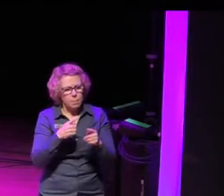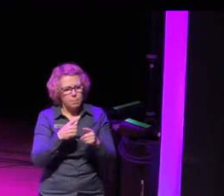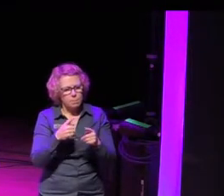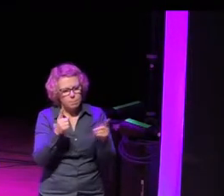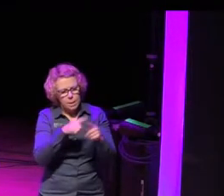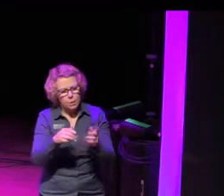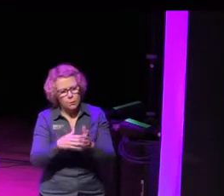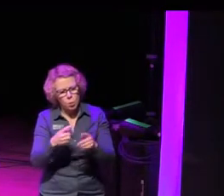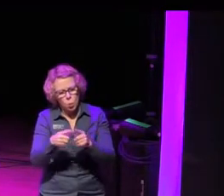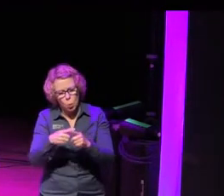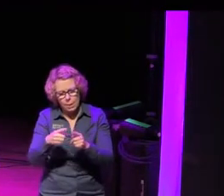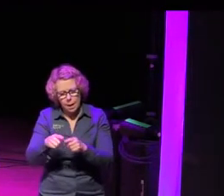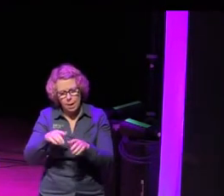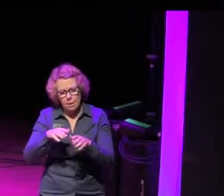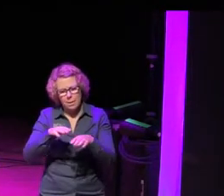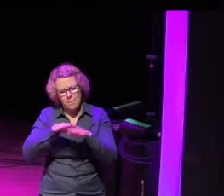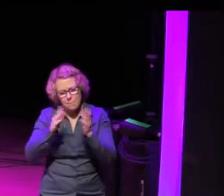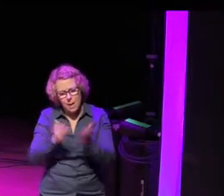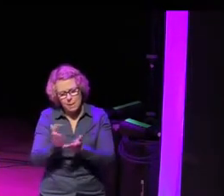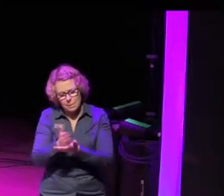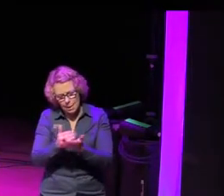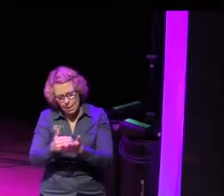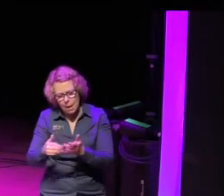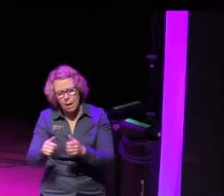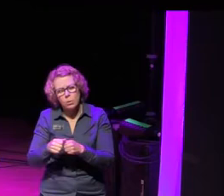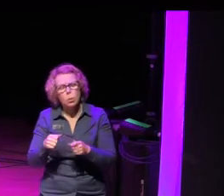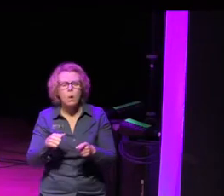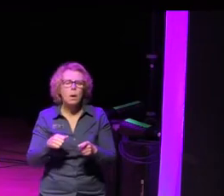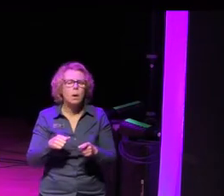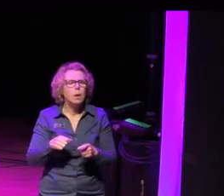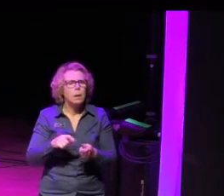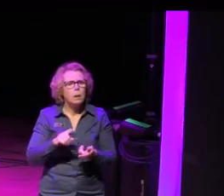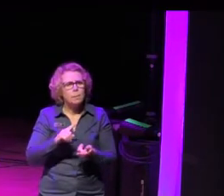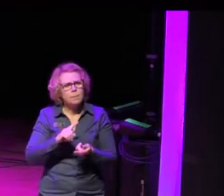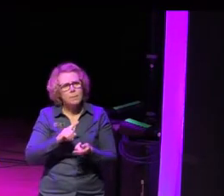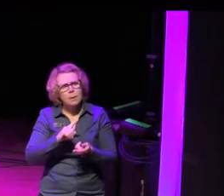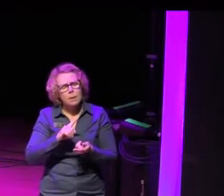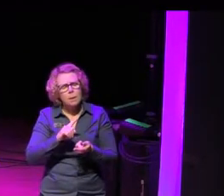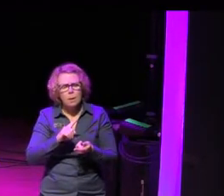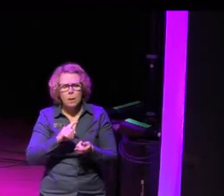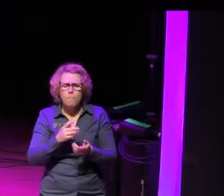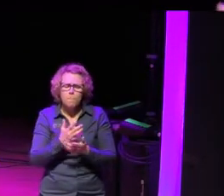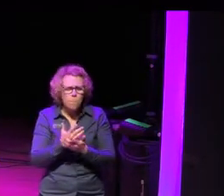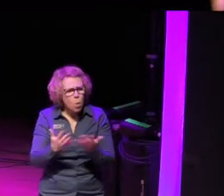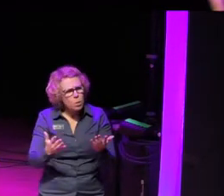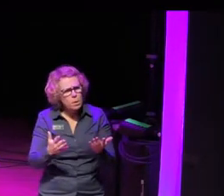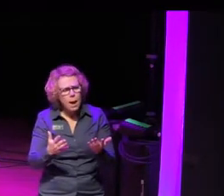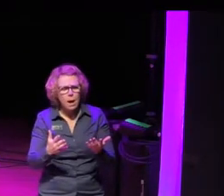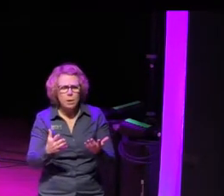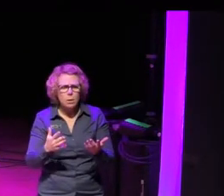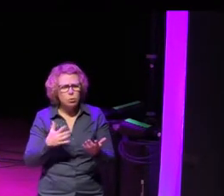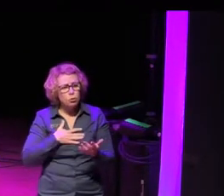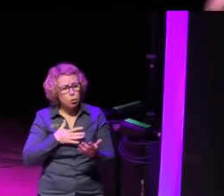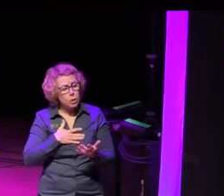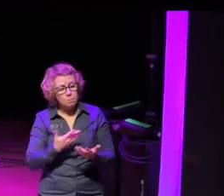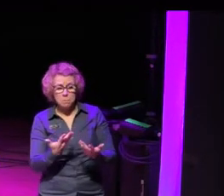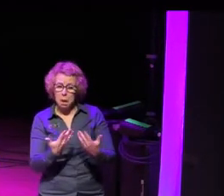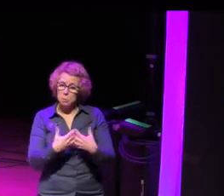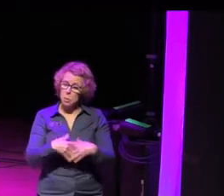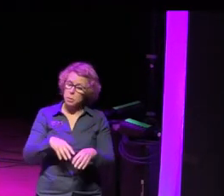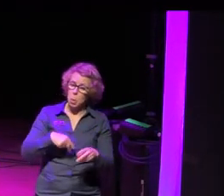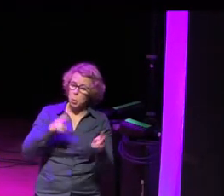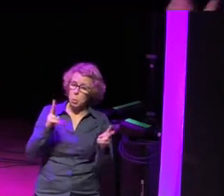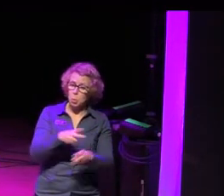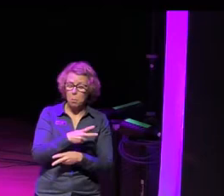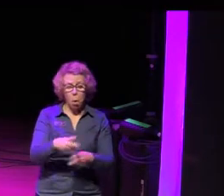is still this sort of normality around corruption. People perceive it as normal that you